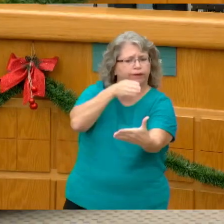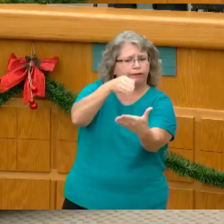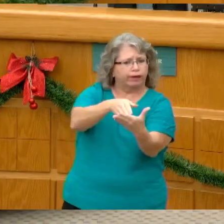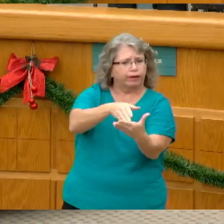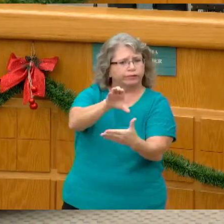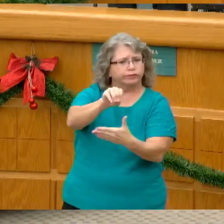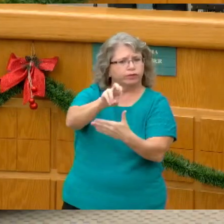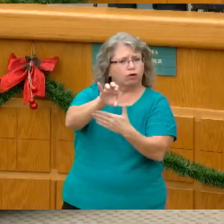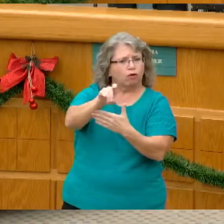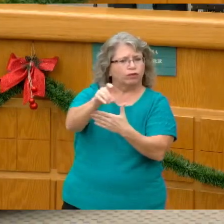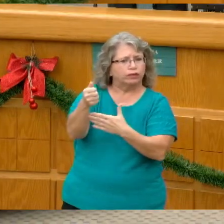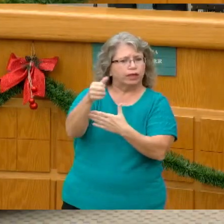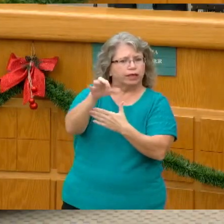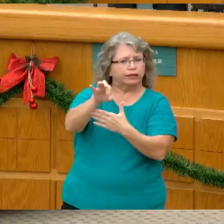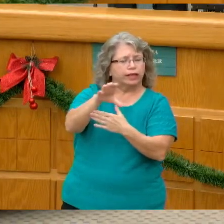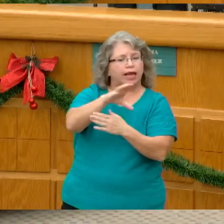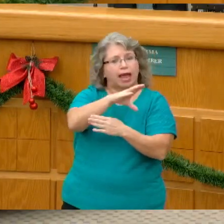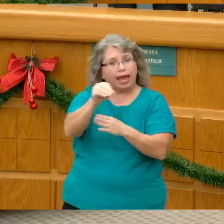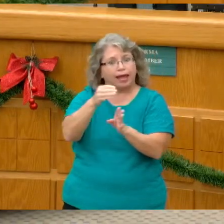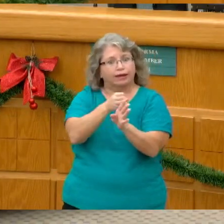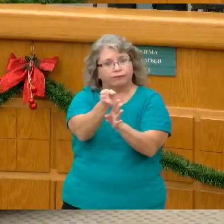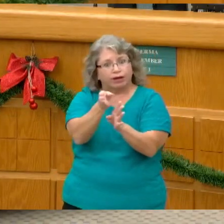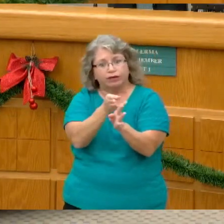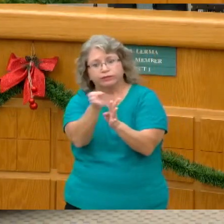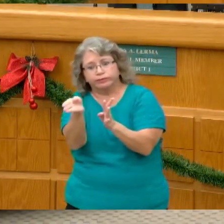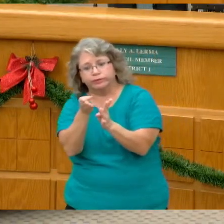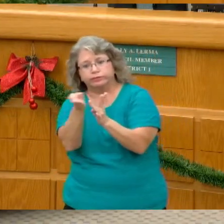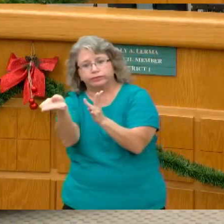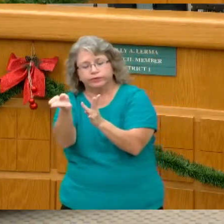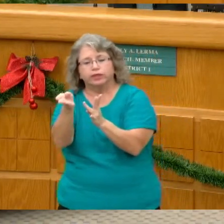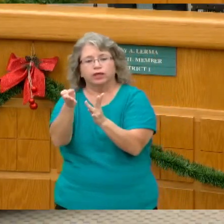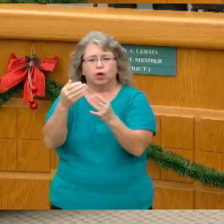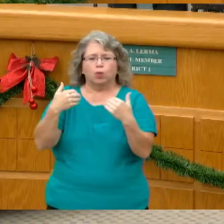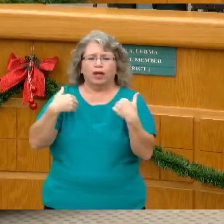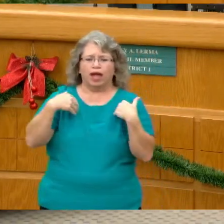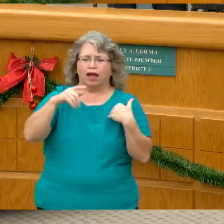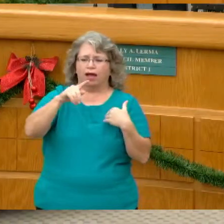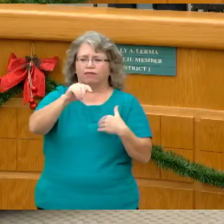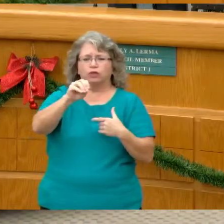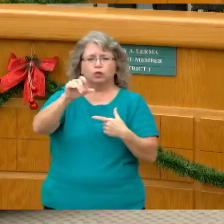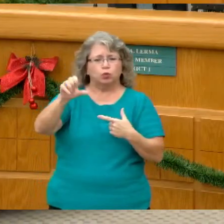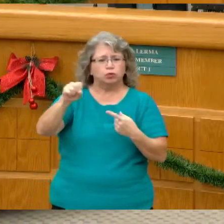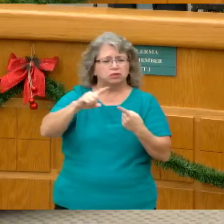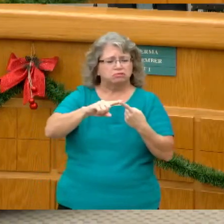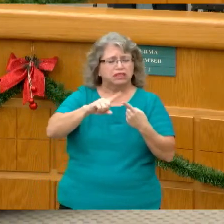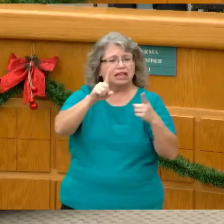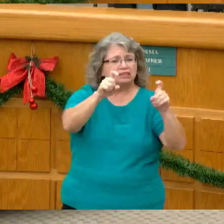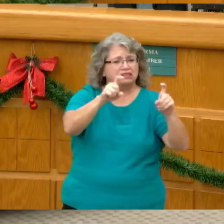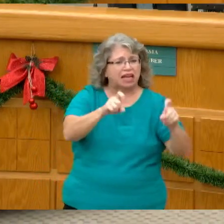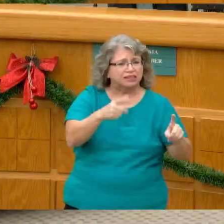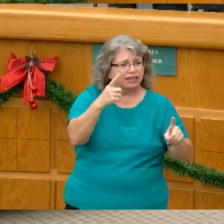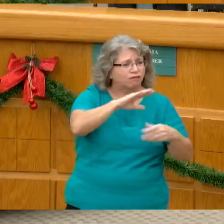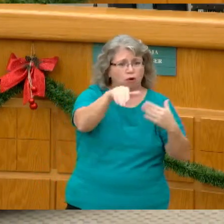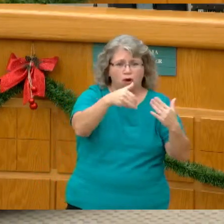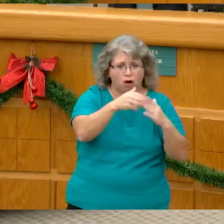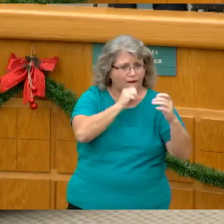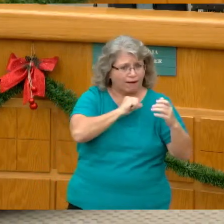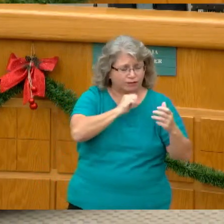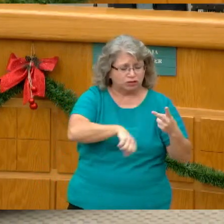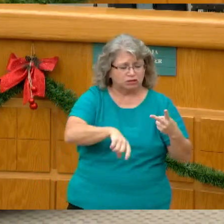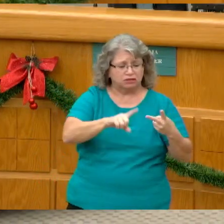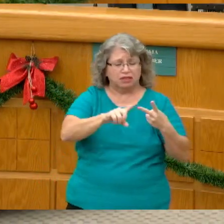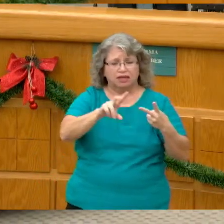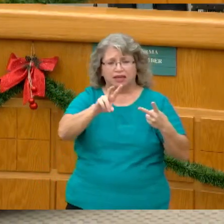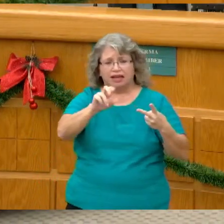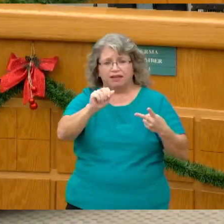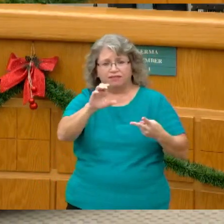its variants. We have tools such as testing for all ages, vaccines for ages 5 and up, and